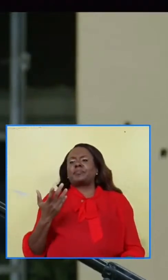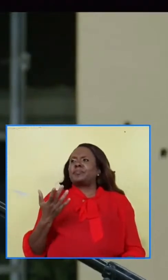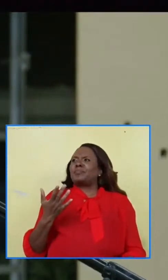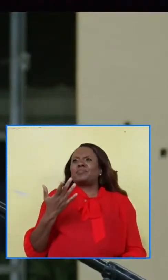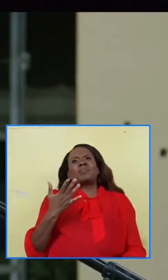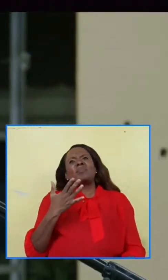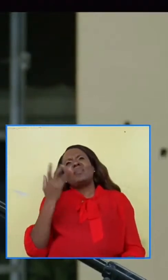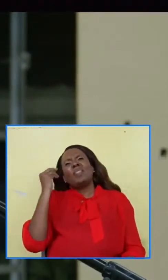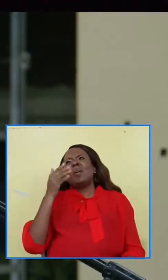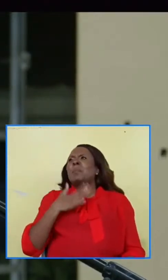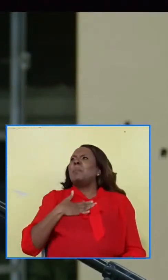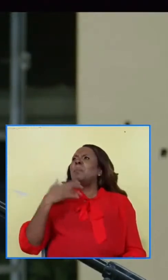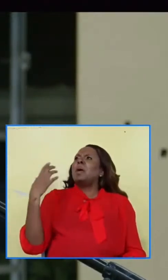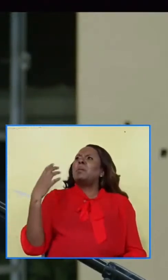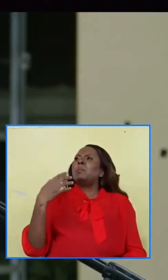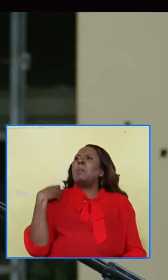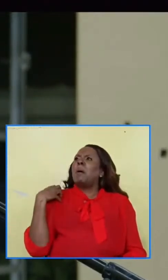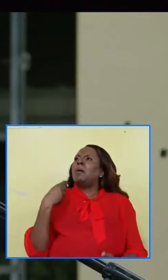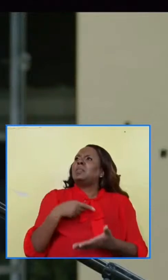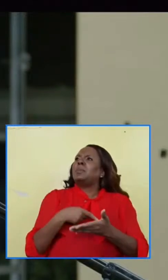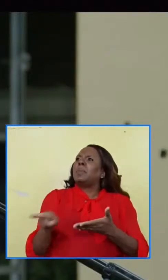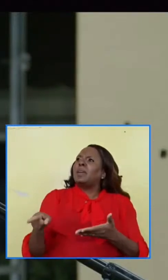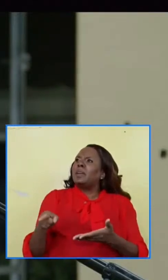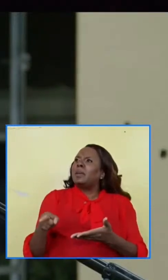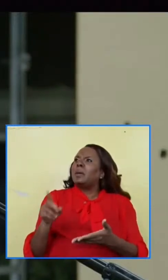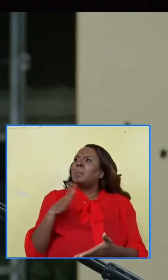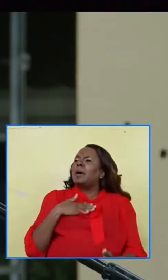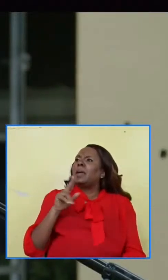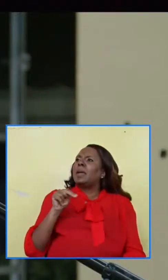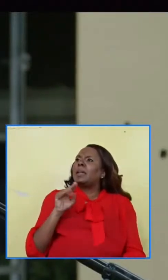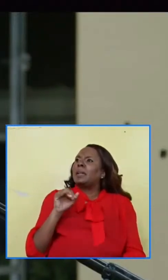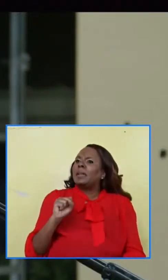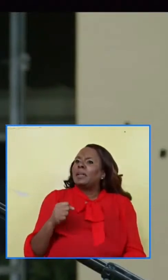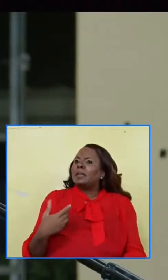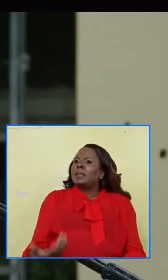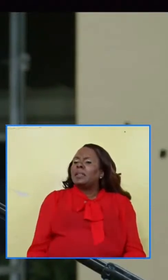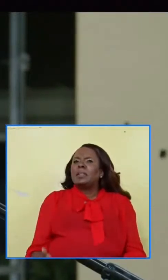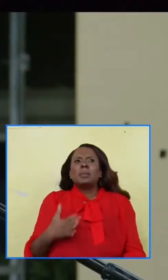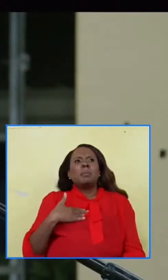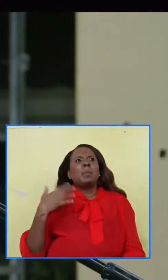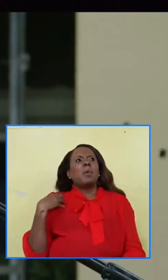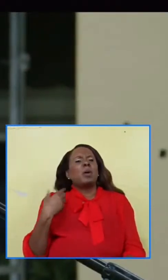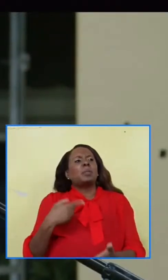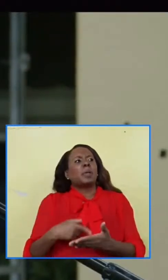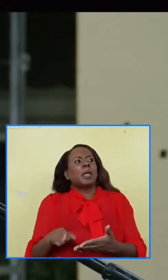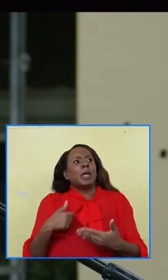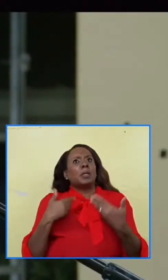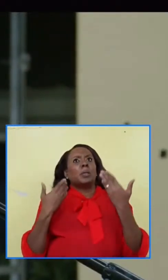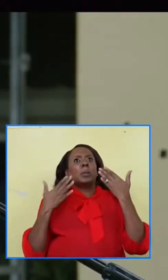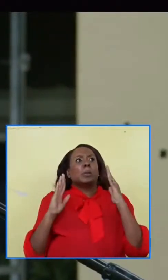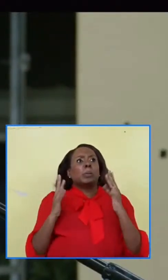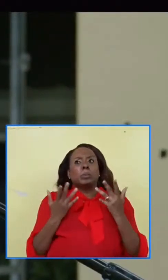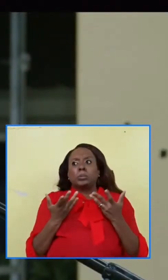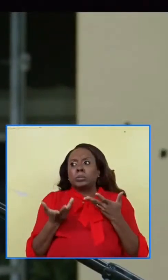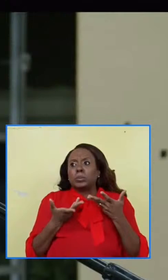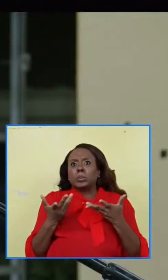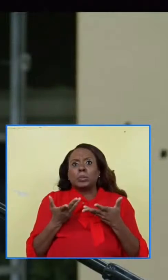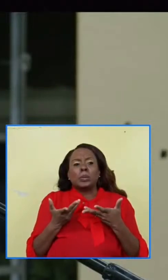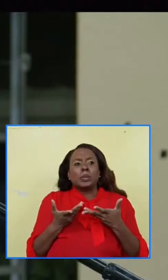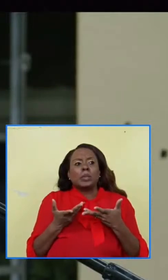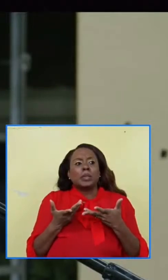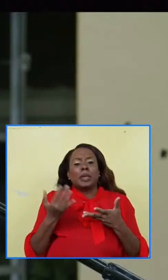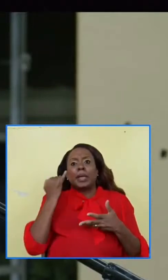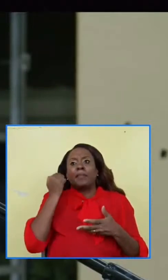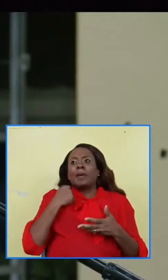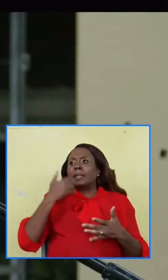not my employer pays in, if my employer had paid in anything throughout my working time. So I think that is something